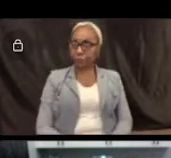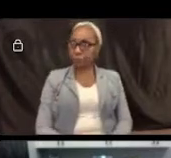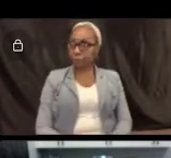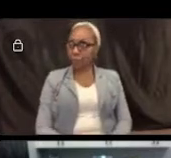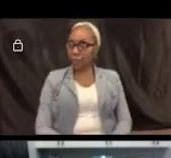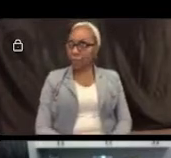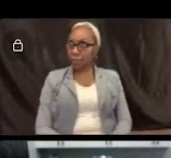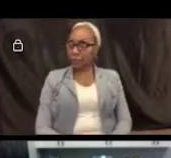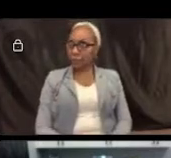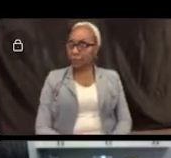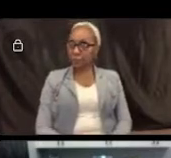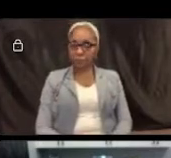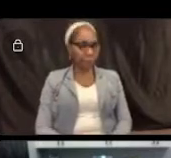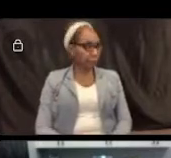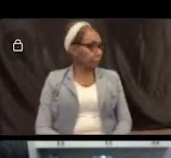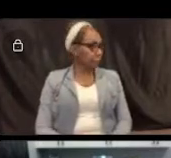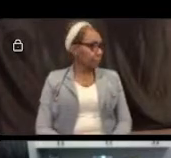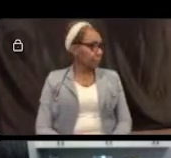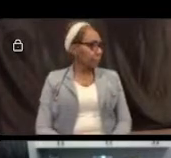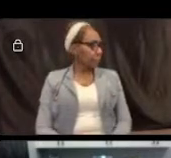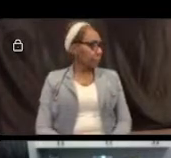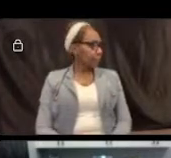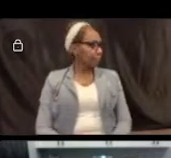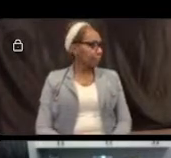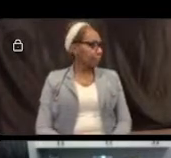Is that K. York or Fay York?